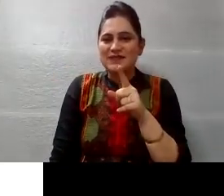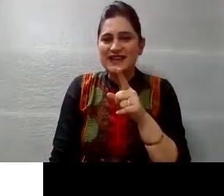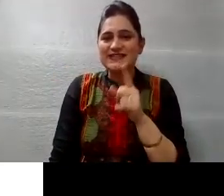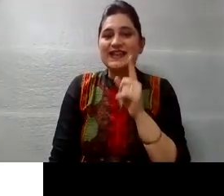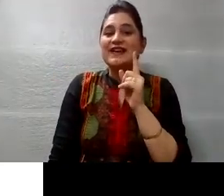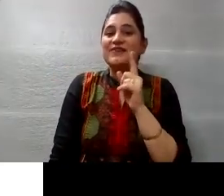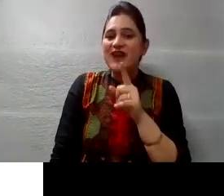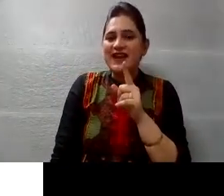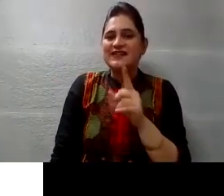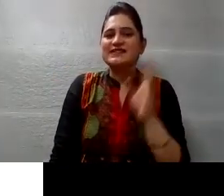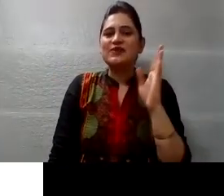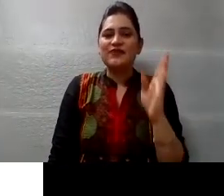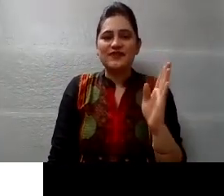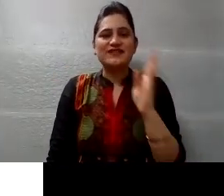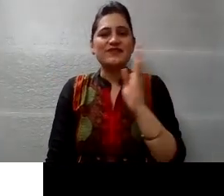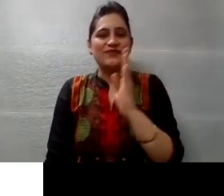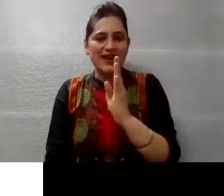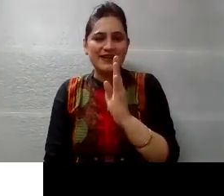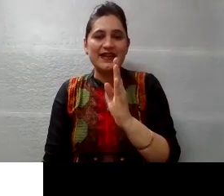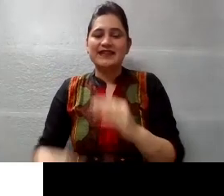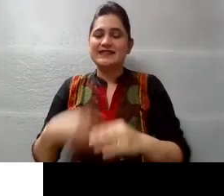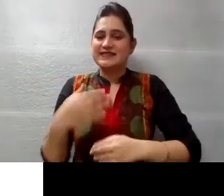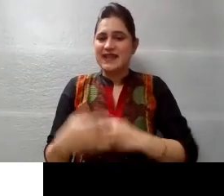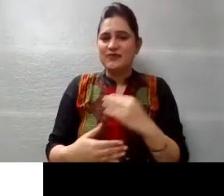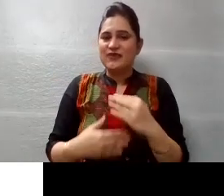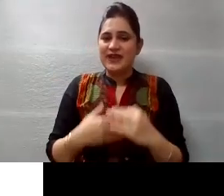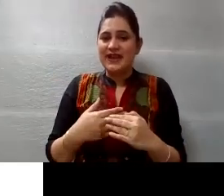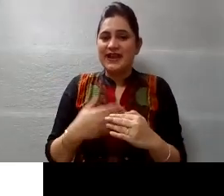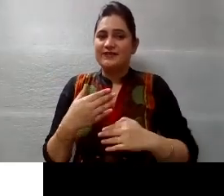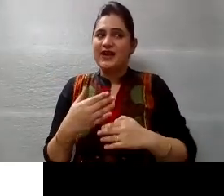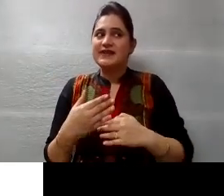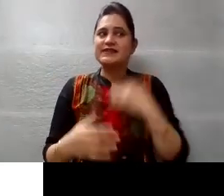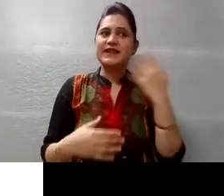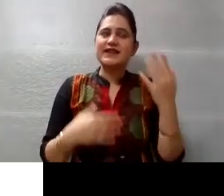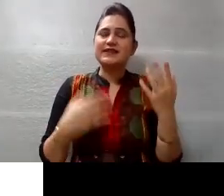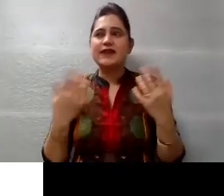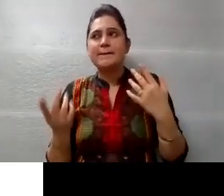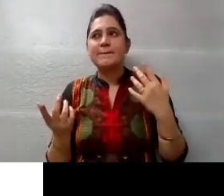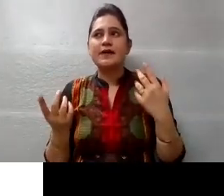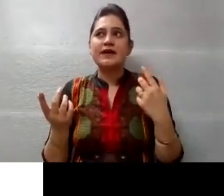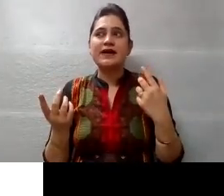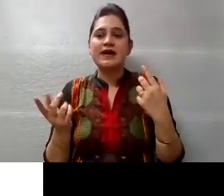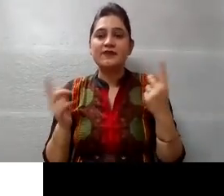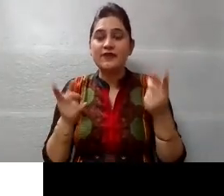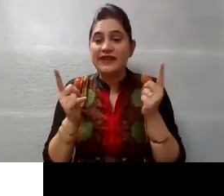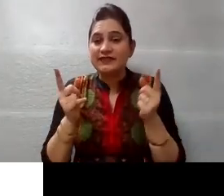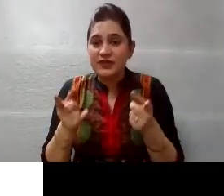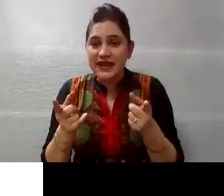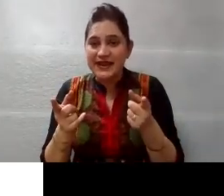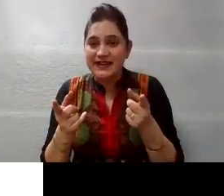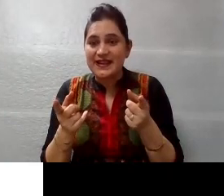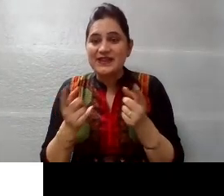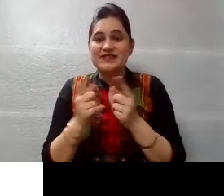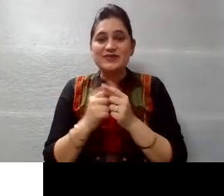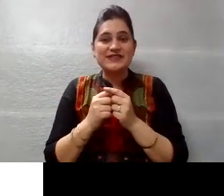ones place, one. So 51. In the same way, if I say the number 53.